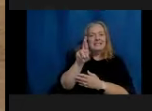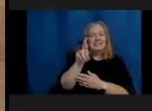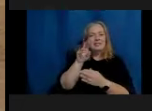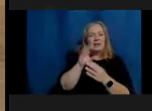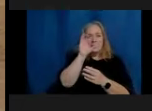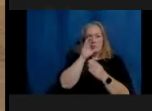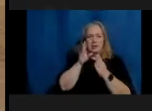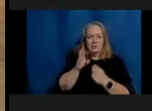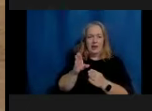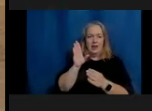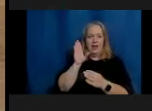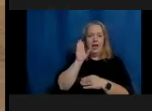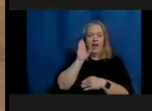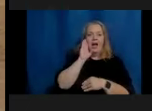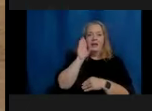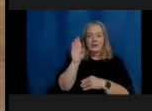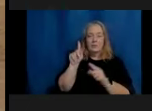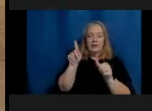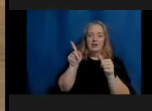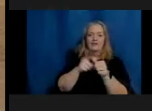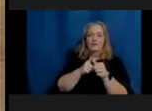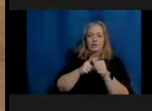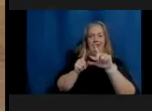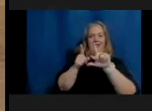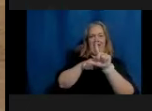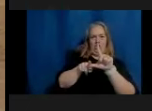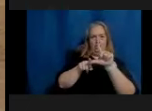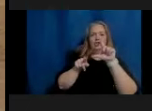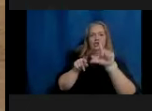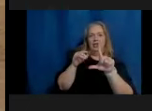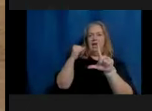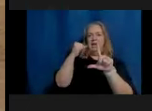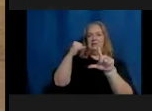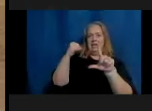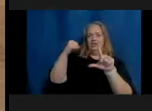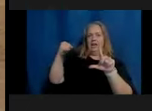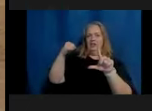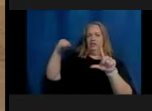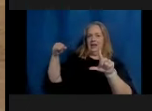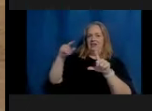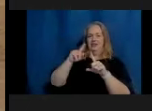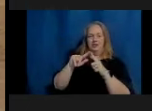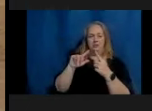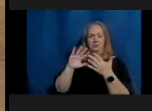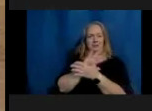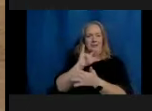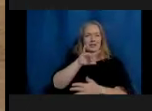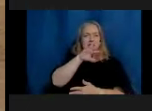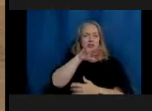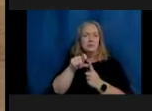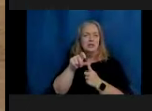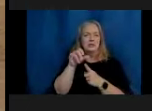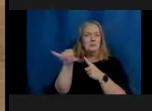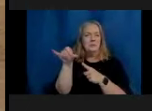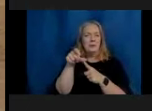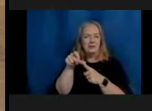word of the bad word and they put dashes so you kind of have to guess what the word is. to, to other